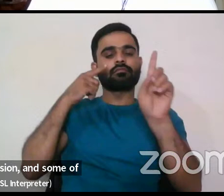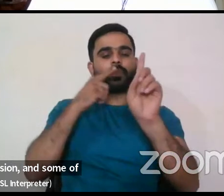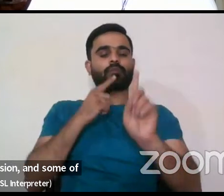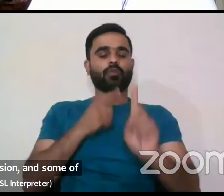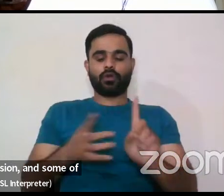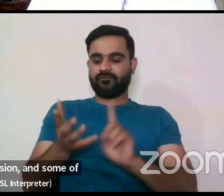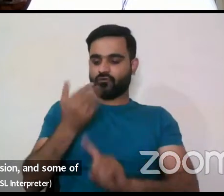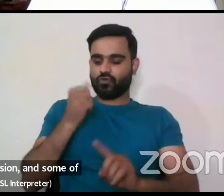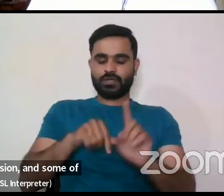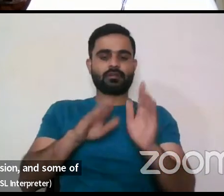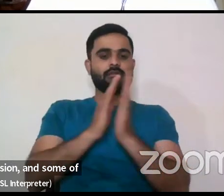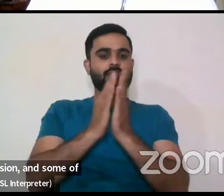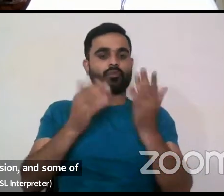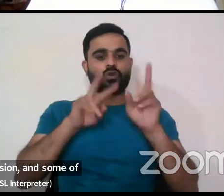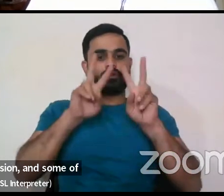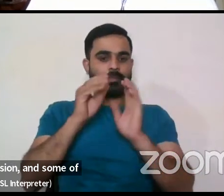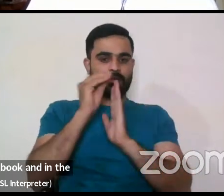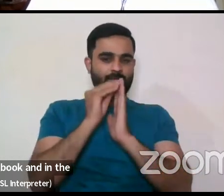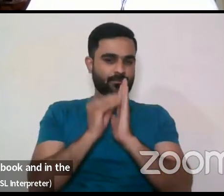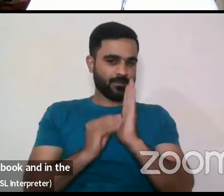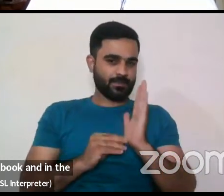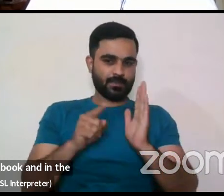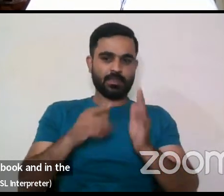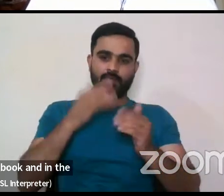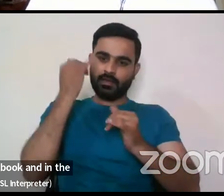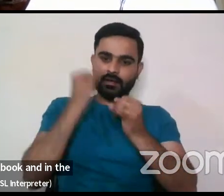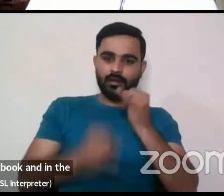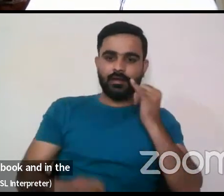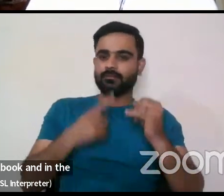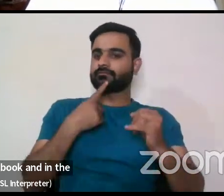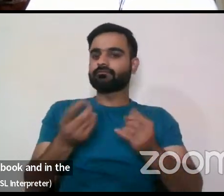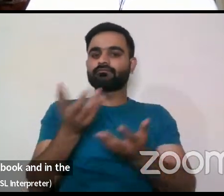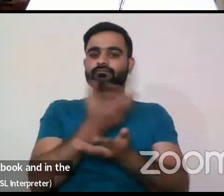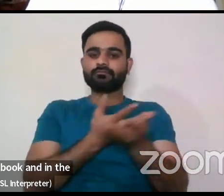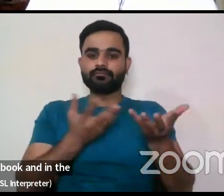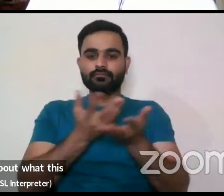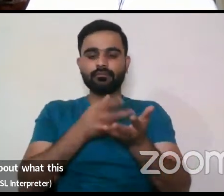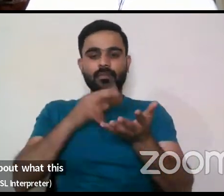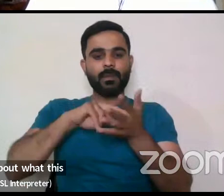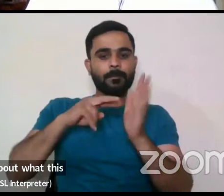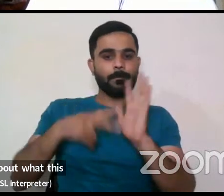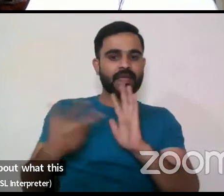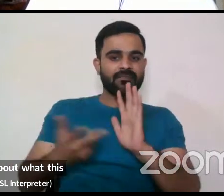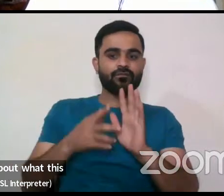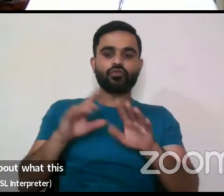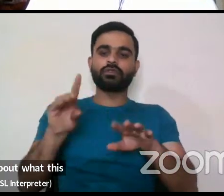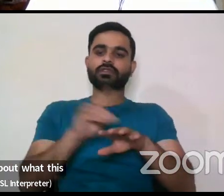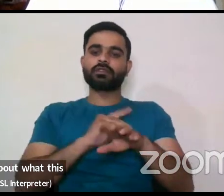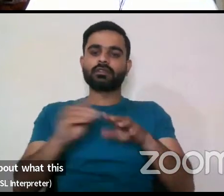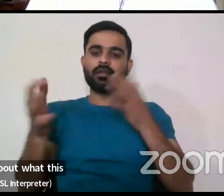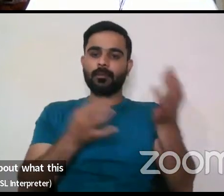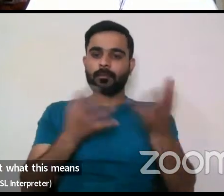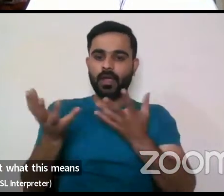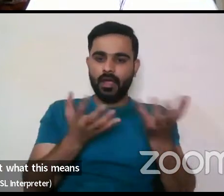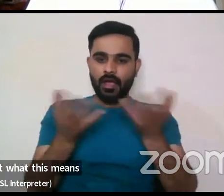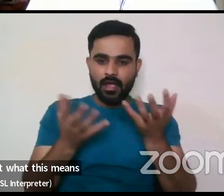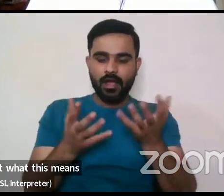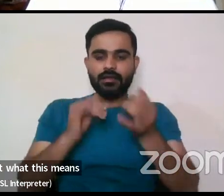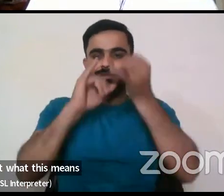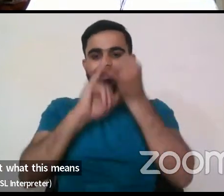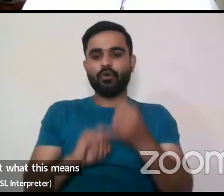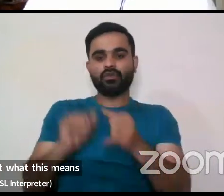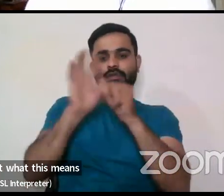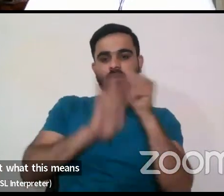in this book. And in the last segment, we are going to talk about what this means for digital markets in South Asia. How should